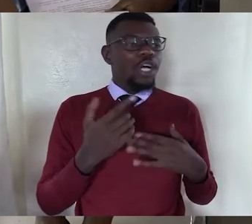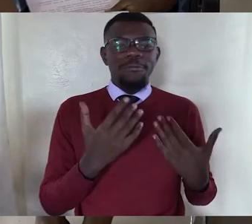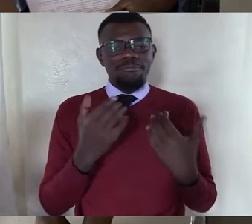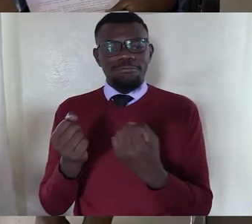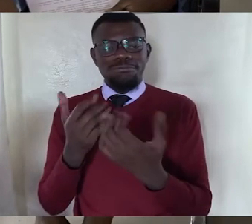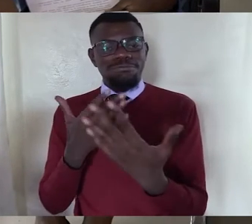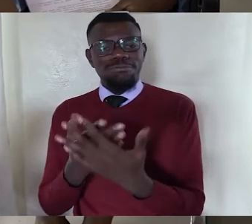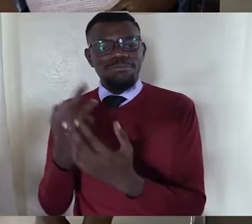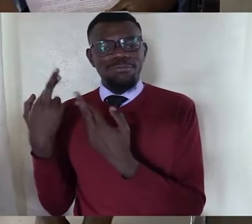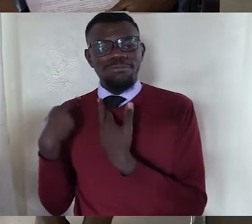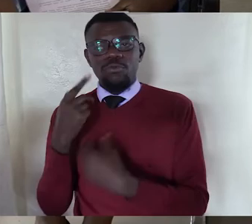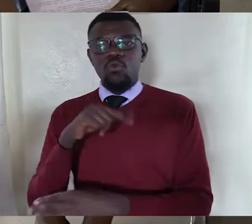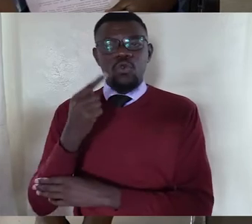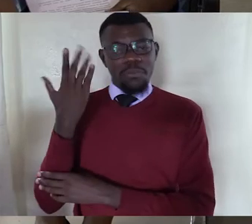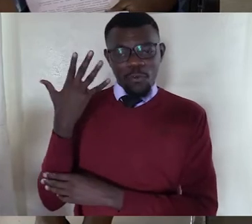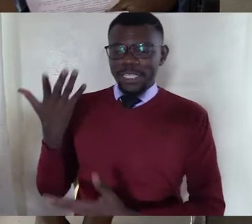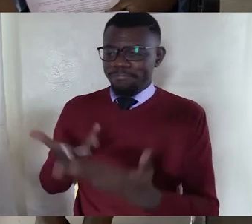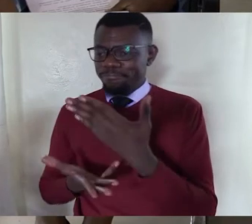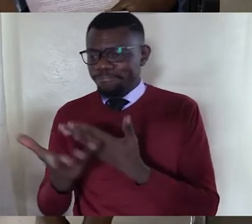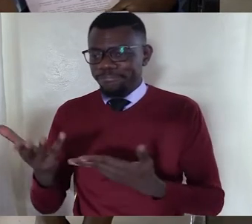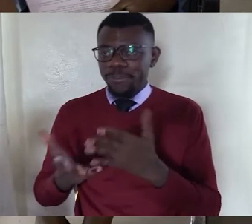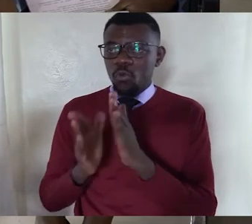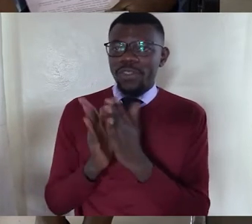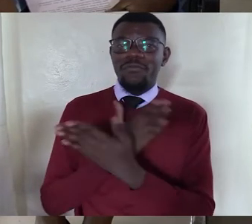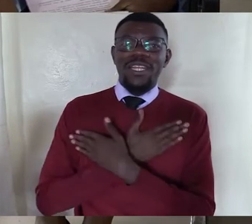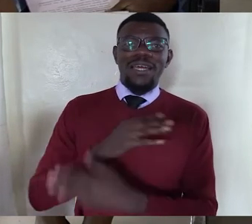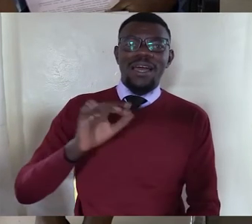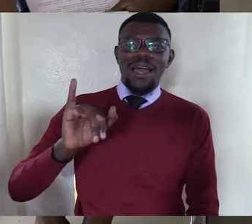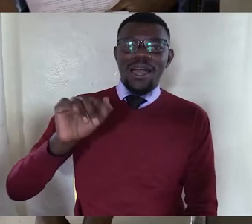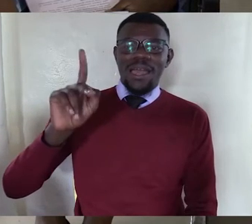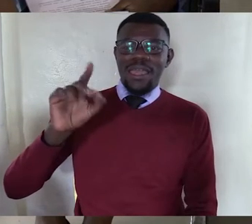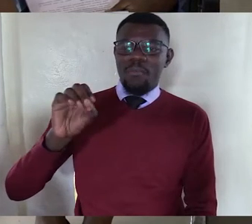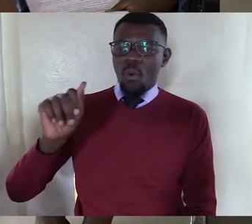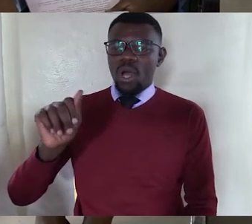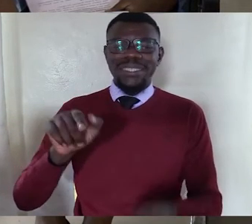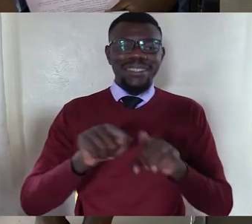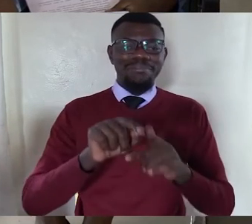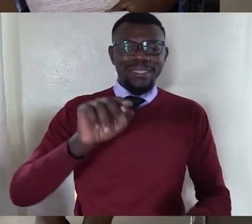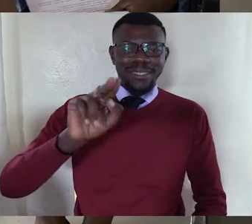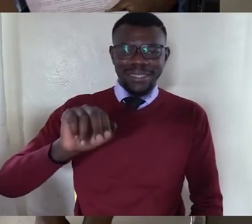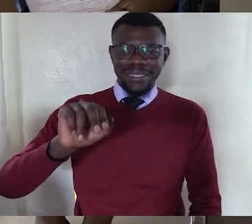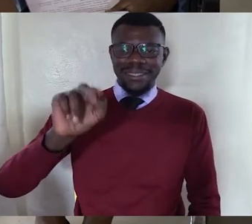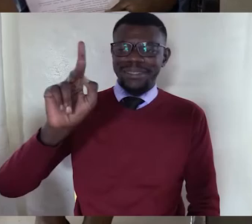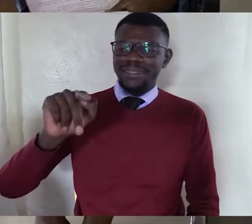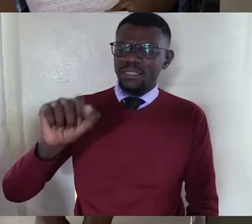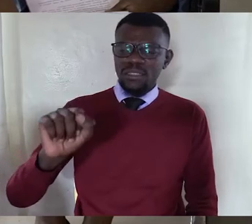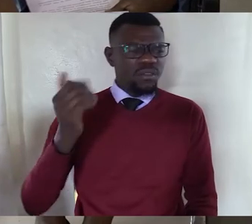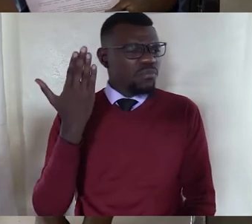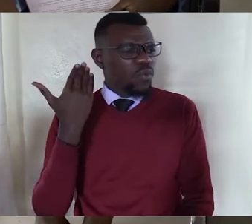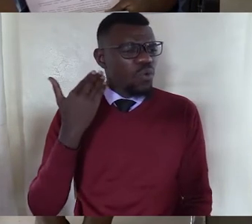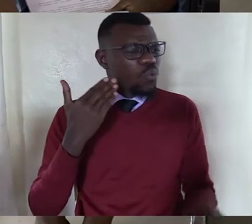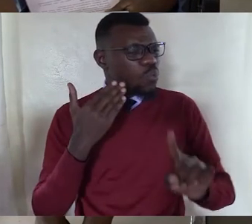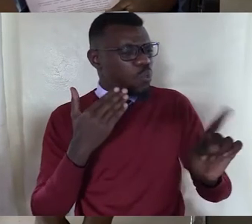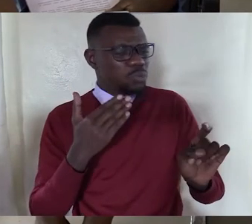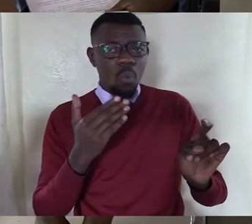know we were having a tete-a-tete with colleagues from IPOA and NPS, and the question was, why